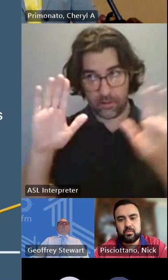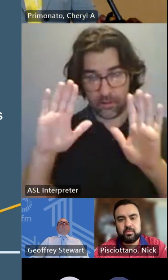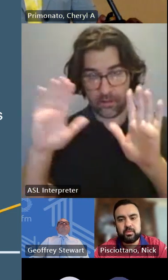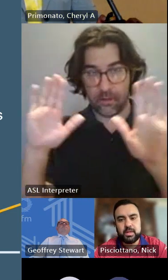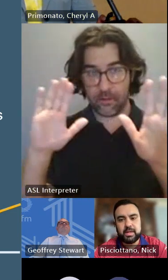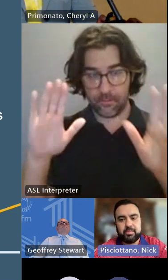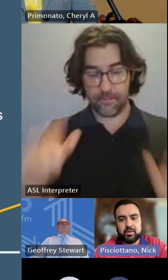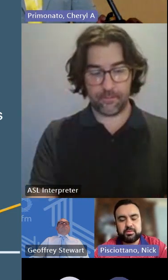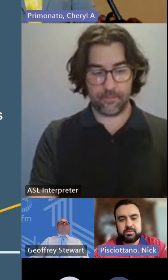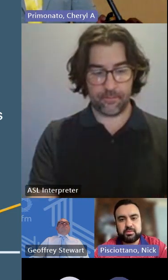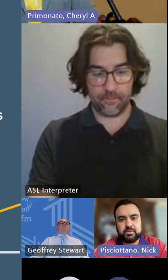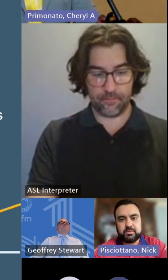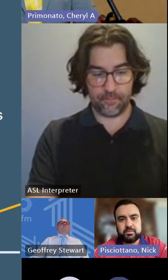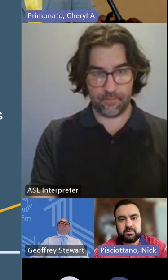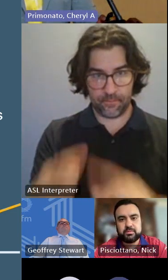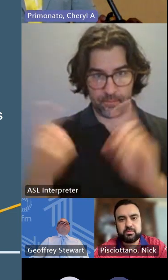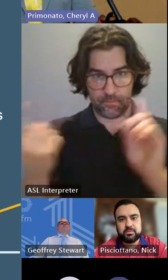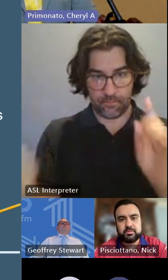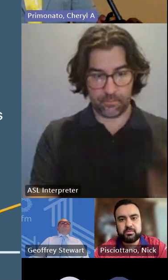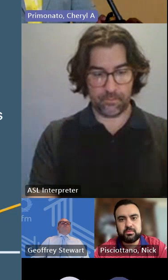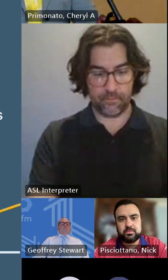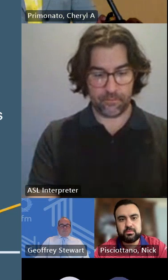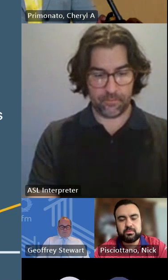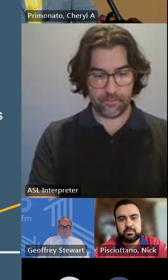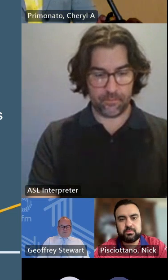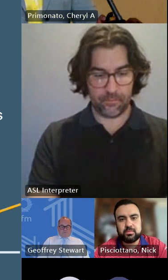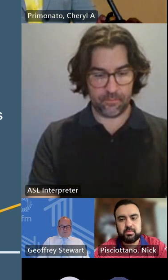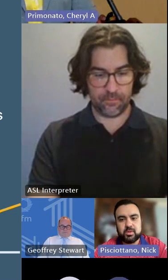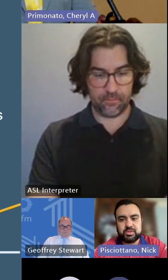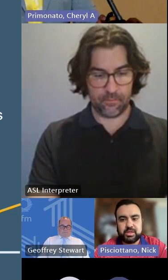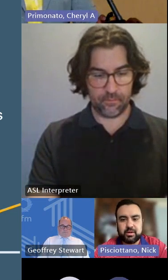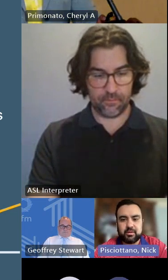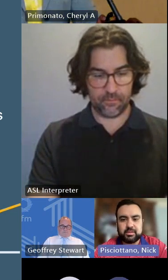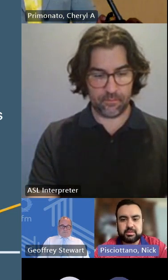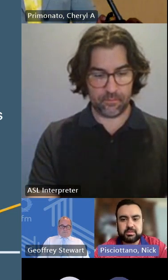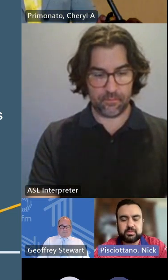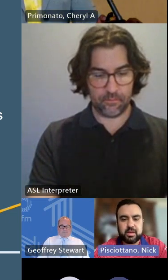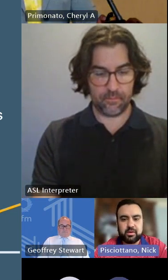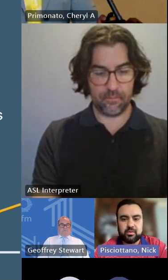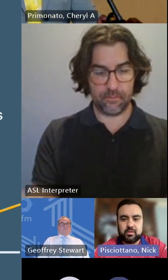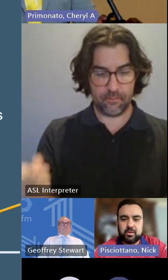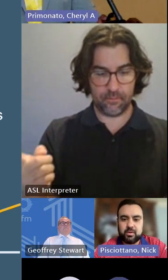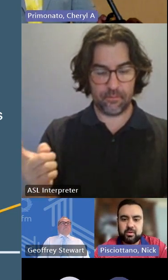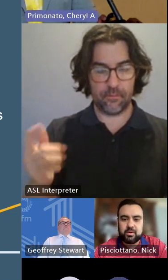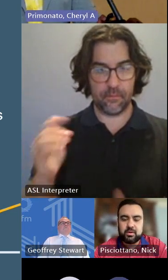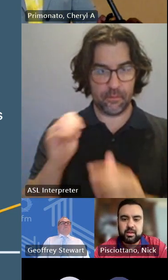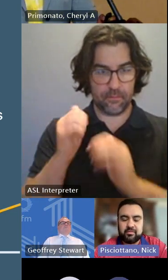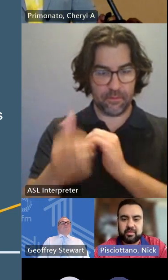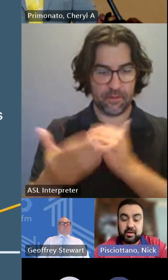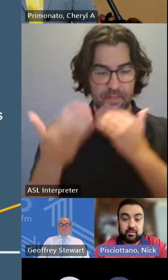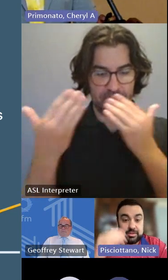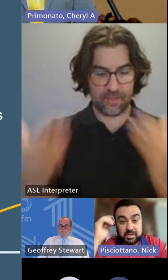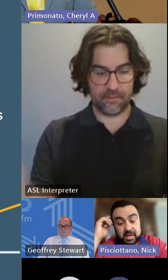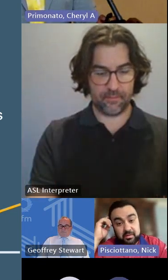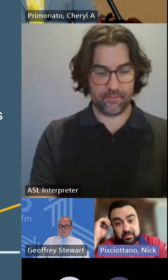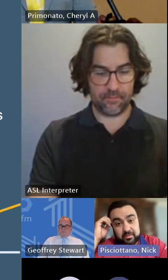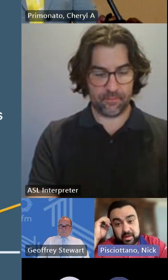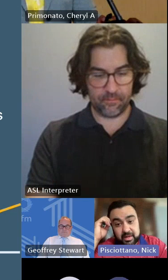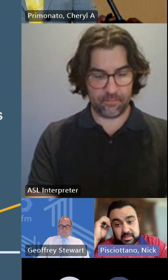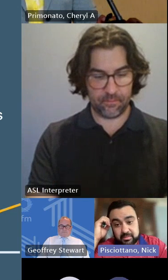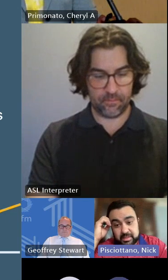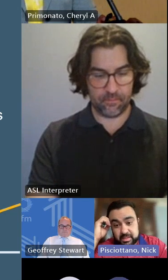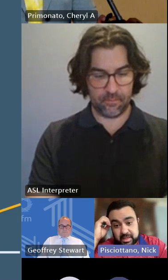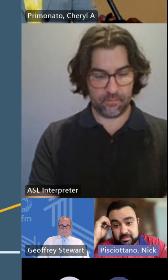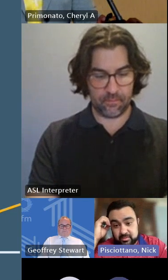Aye. Any opposed? The motion carries. Thank you. The final agenda item